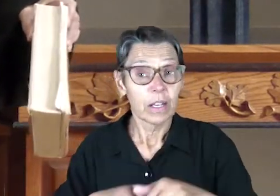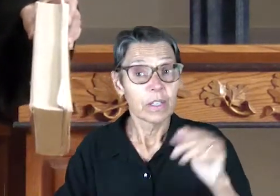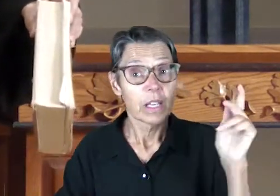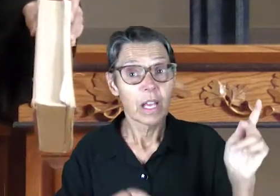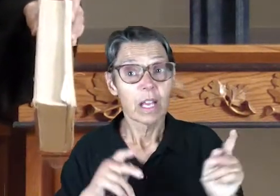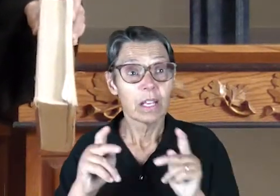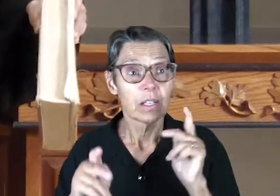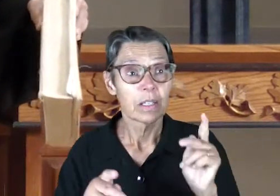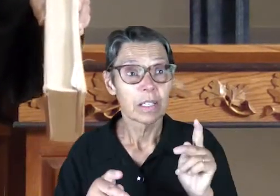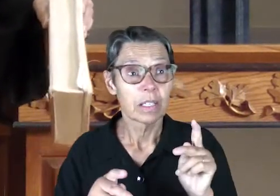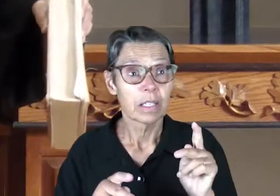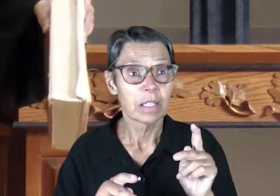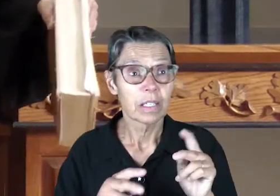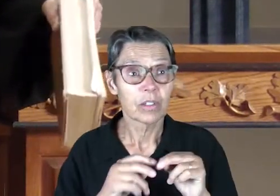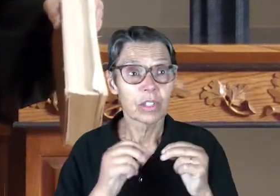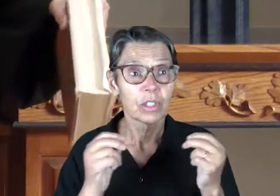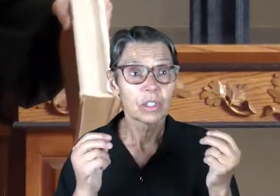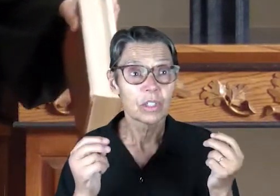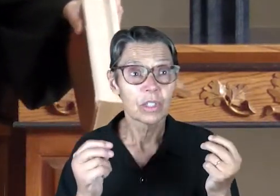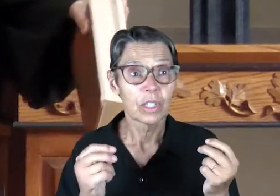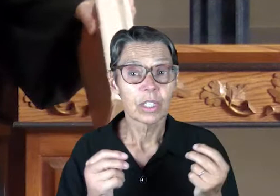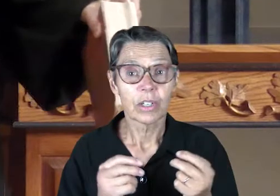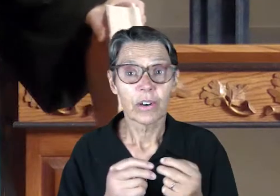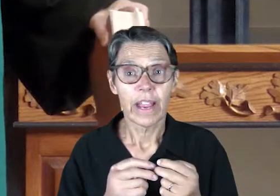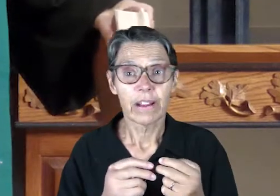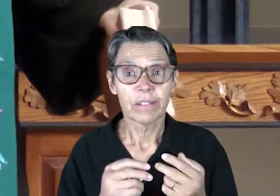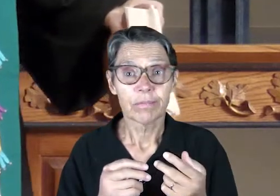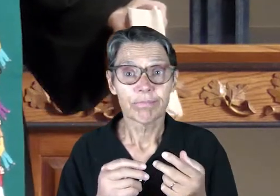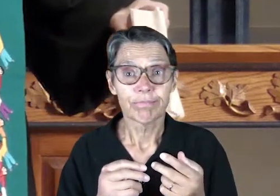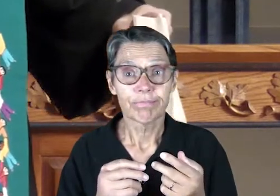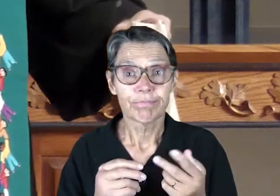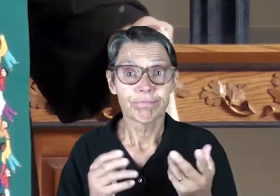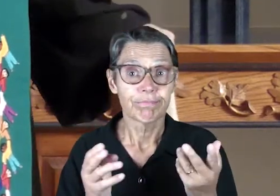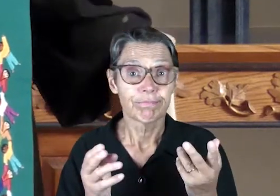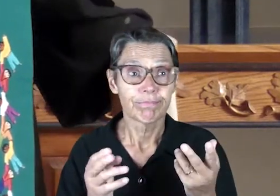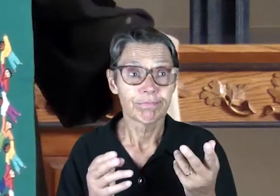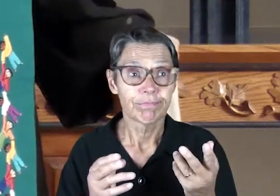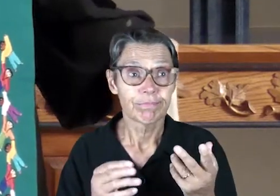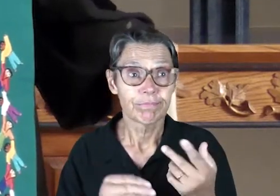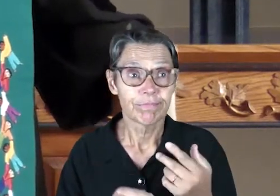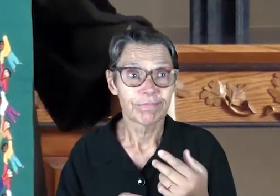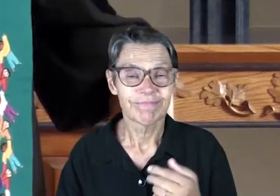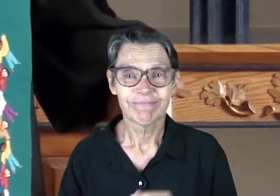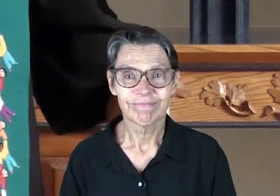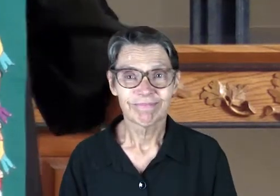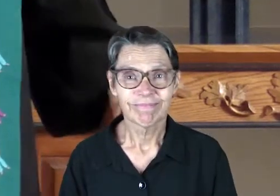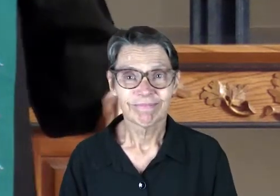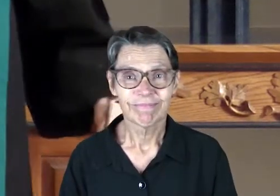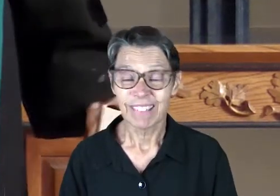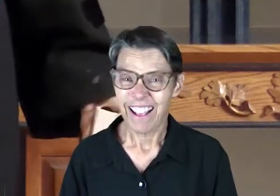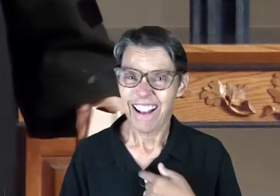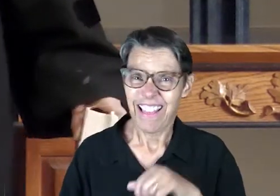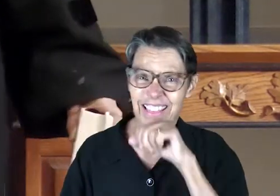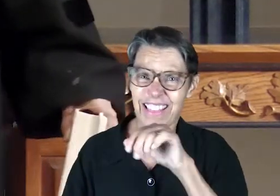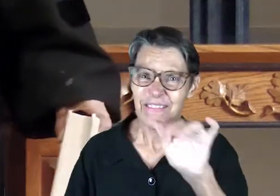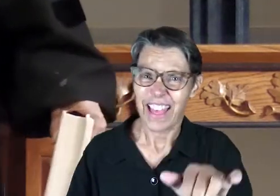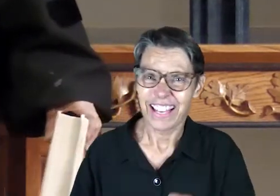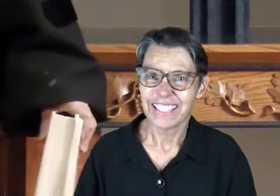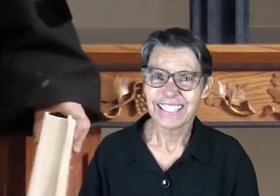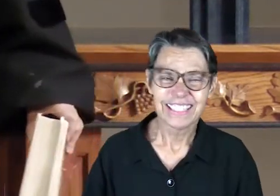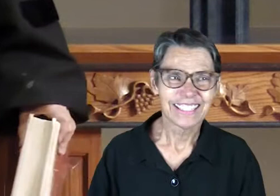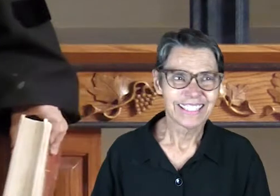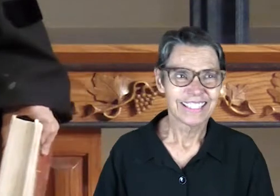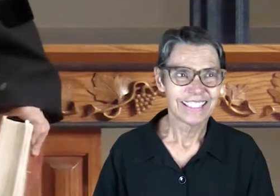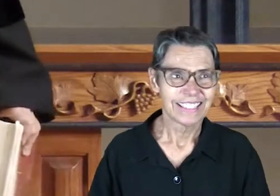shoes. The others just sit around and pluck blackberries. I